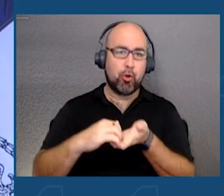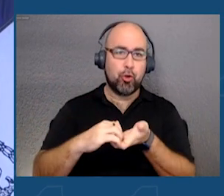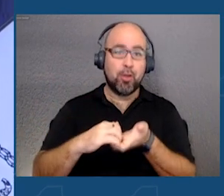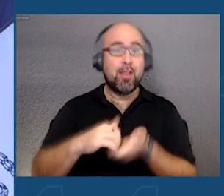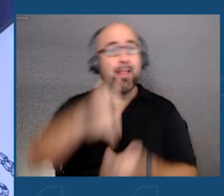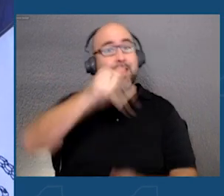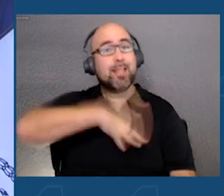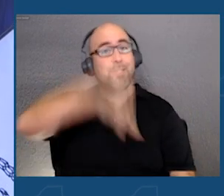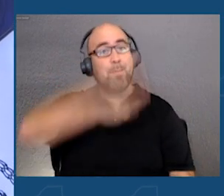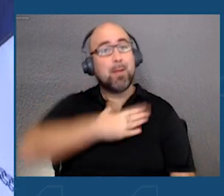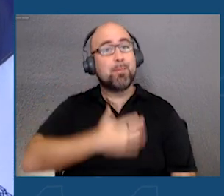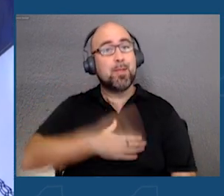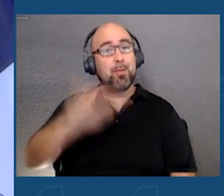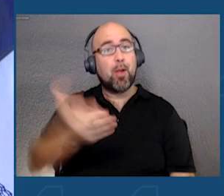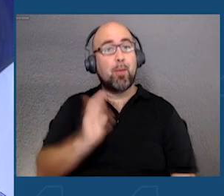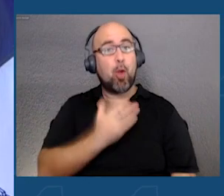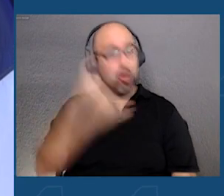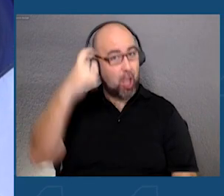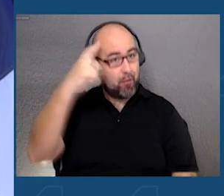welcome to our governor, Kathy Hochul.